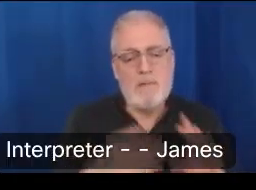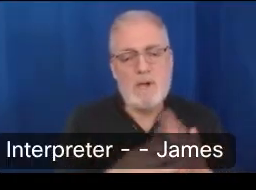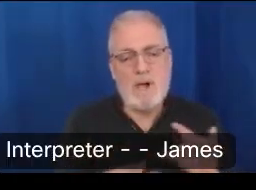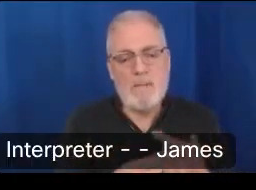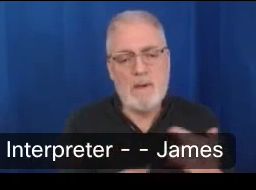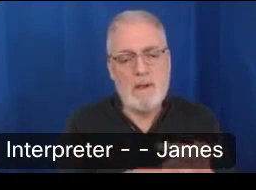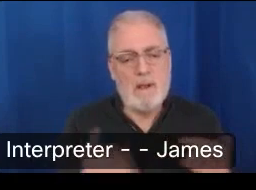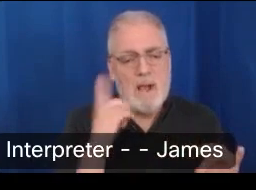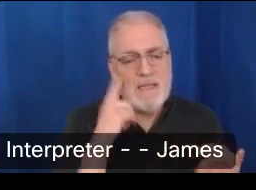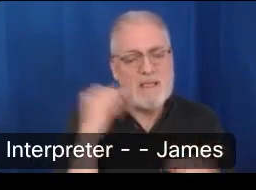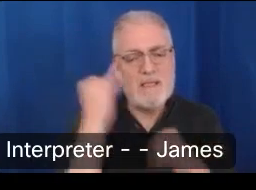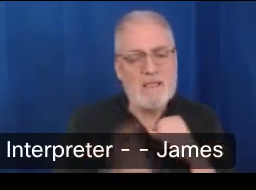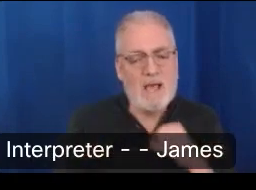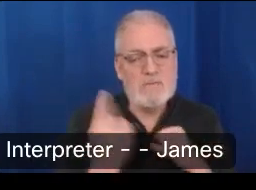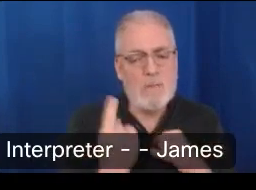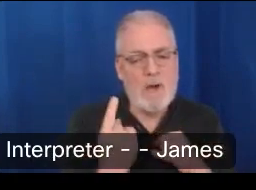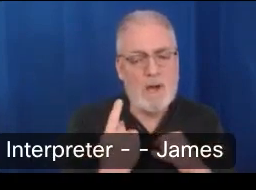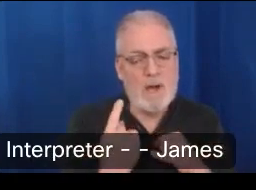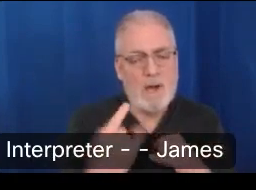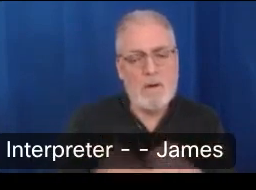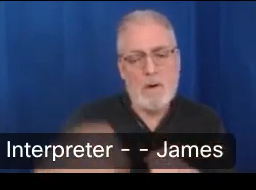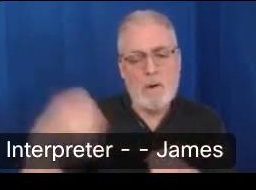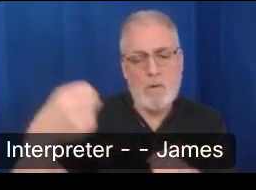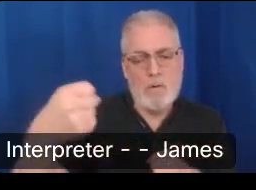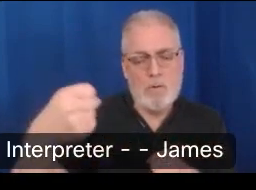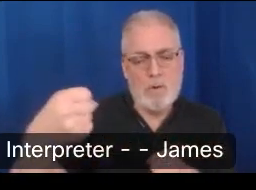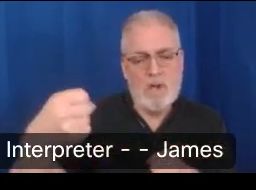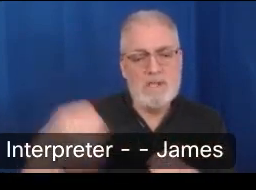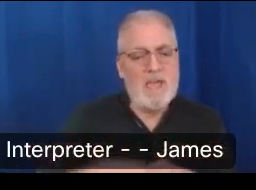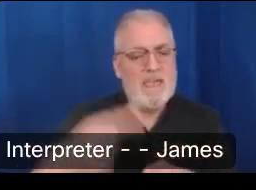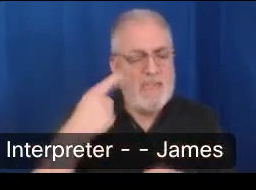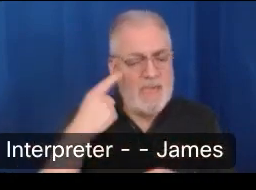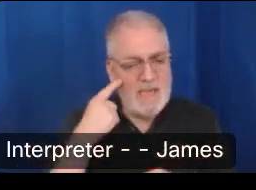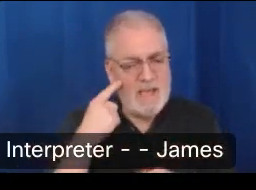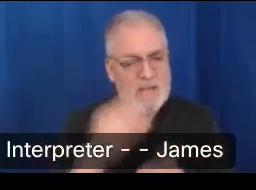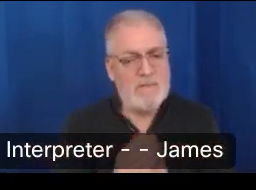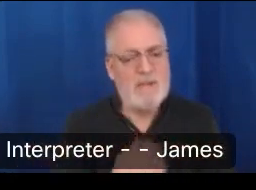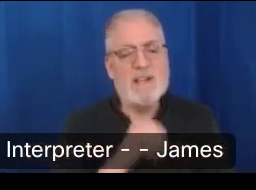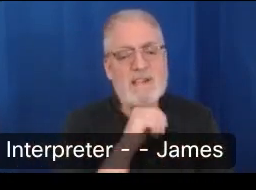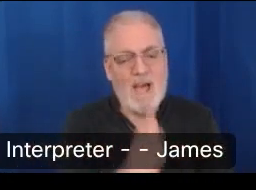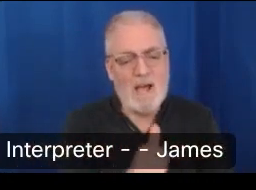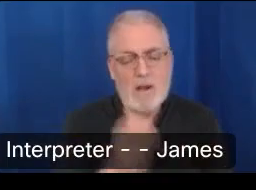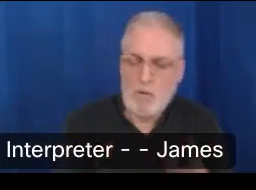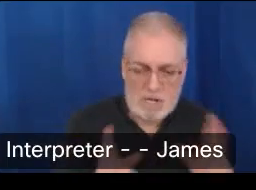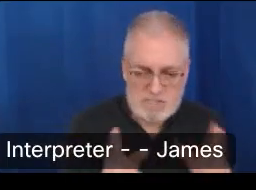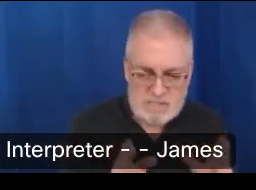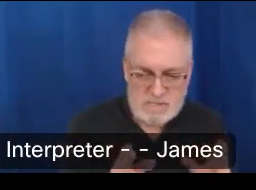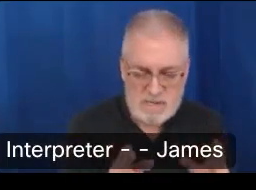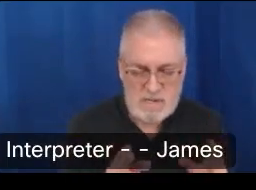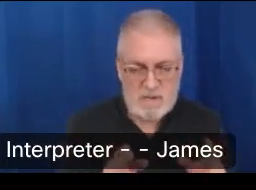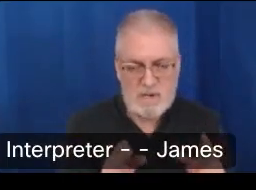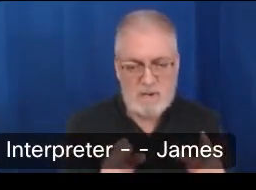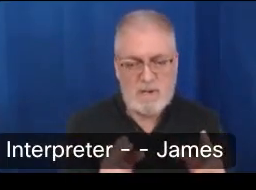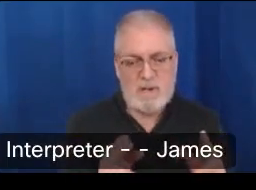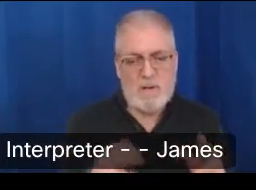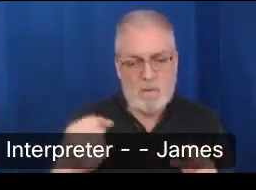table the last one because I think it deserves not to be rushed, which is cross systems collaboration. So a lot of